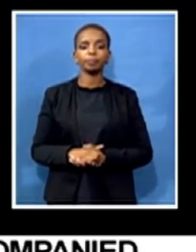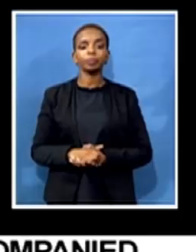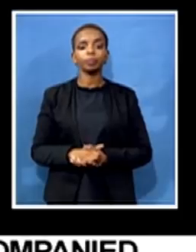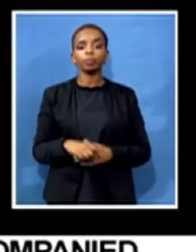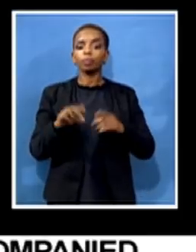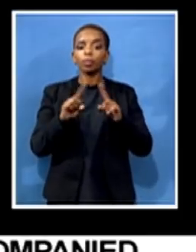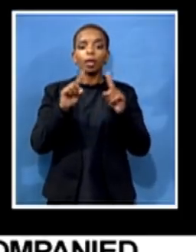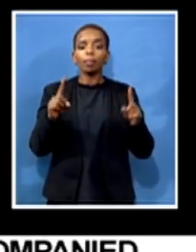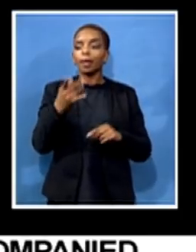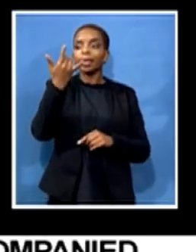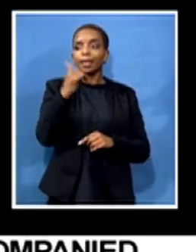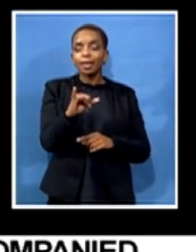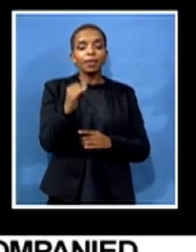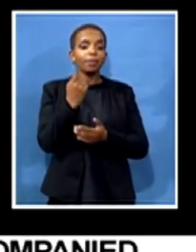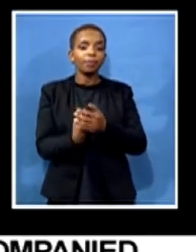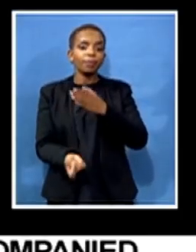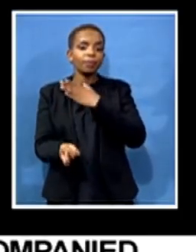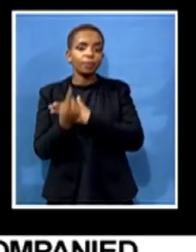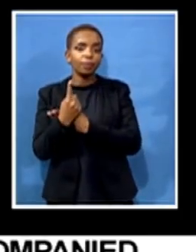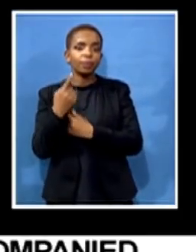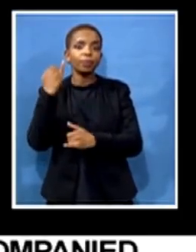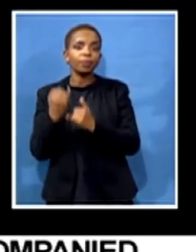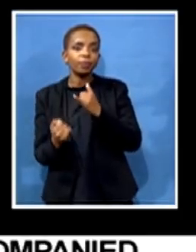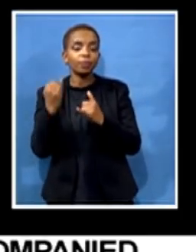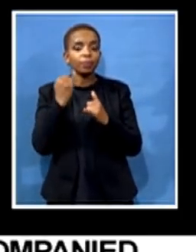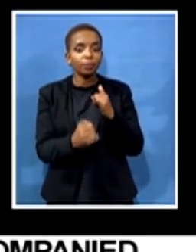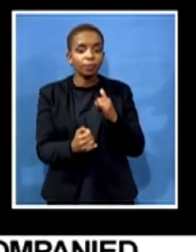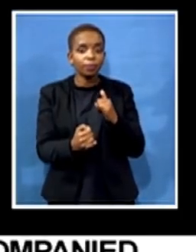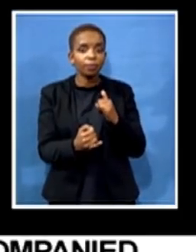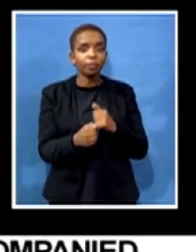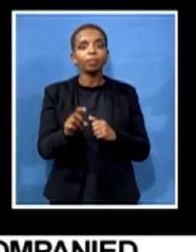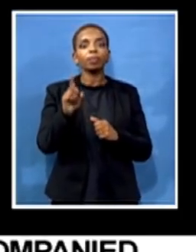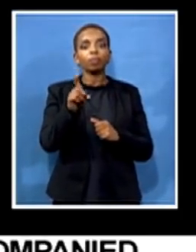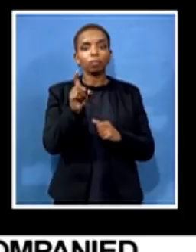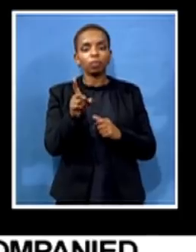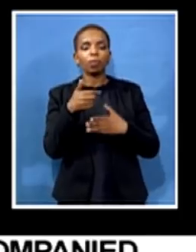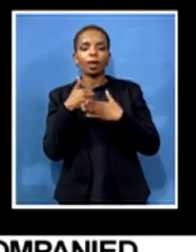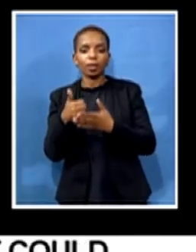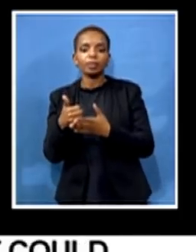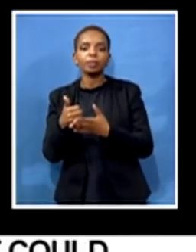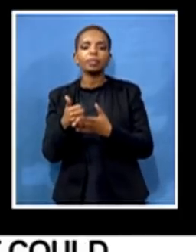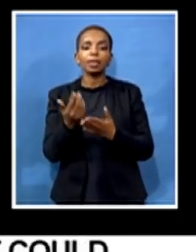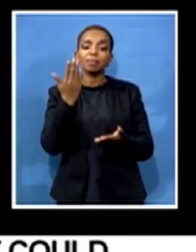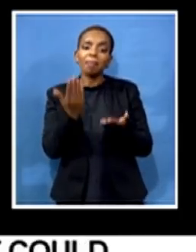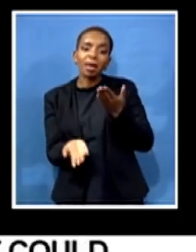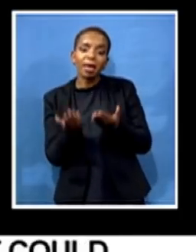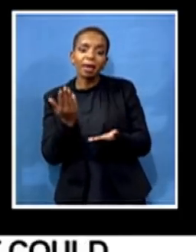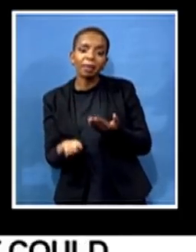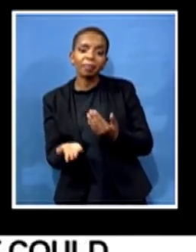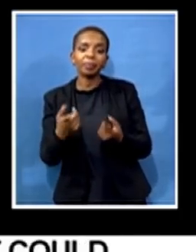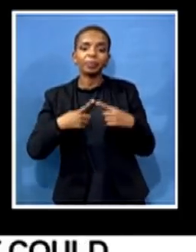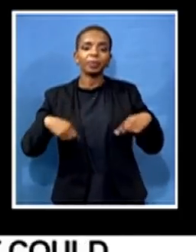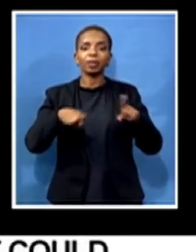that are still there, we are not aware of, we will check with water